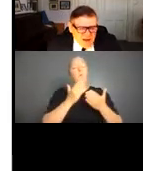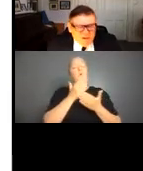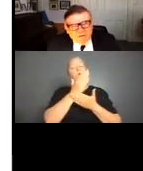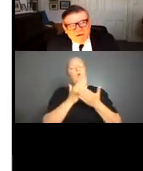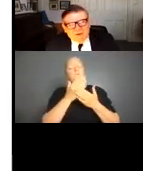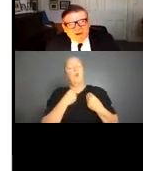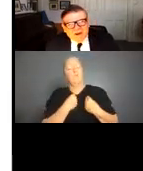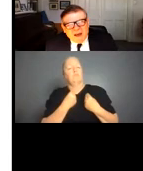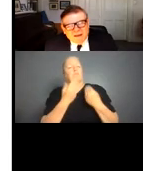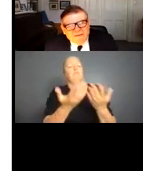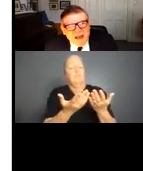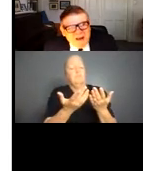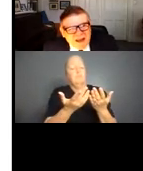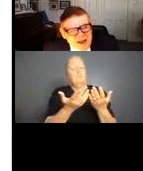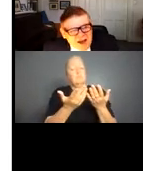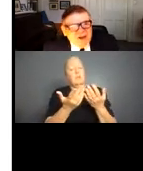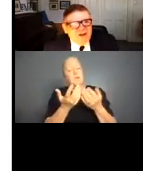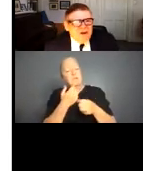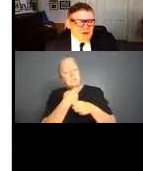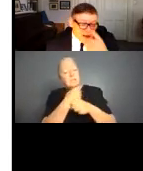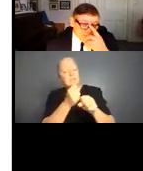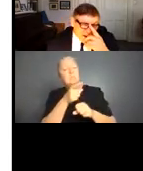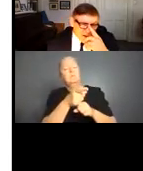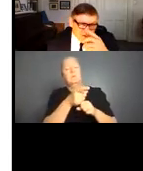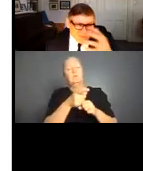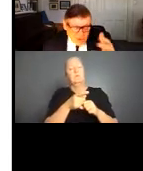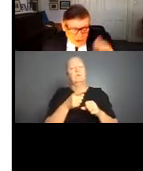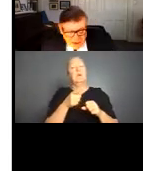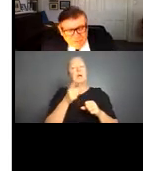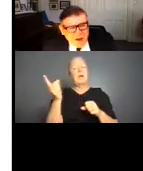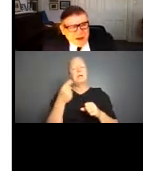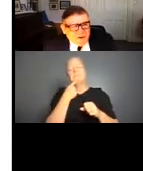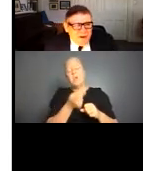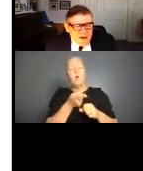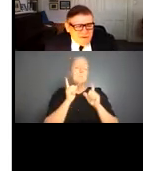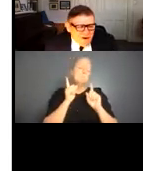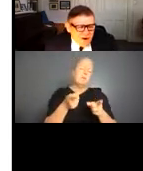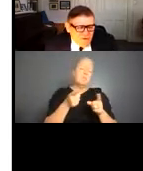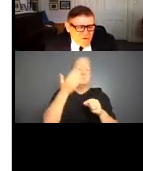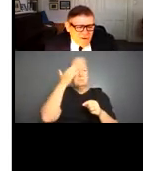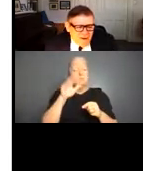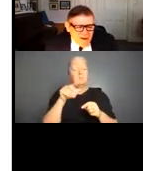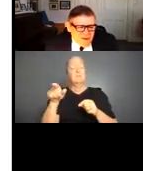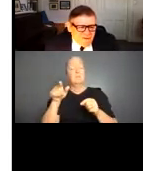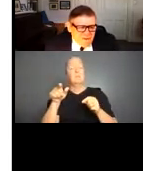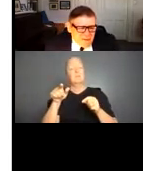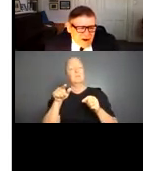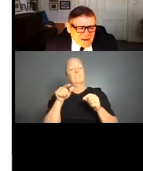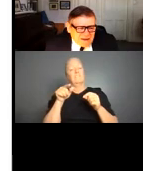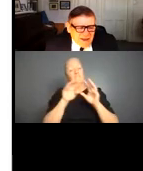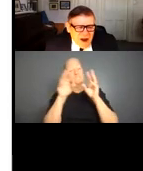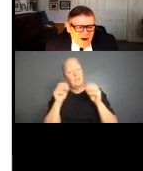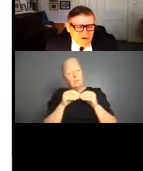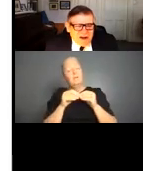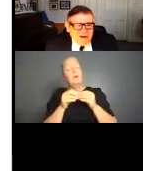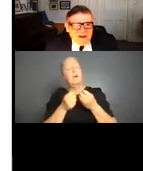might say, oh, what do you expect? The family should do that. But as we'll hear from Michael, very often the family are